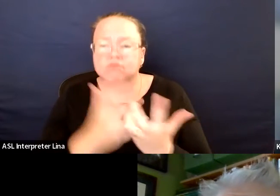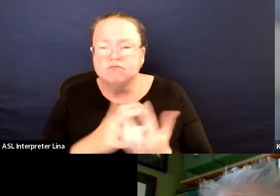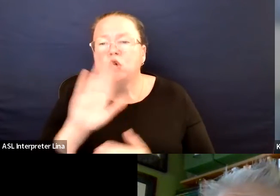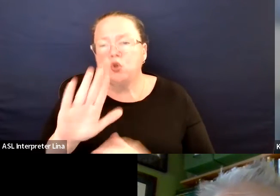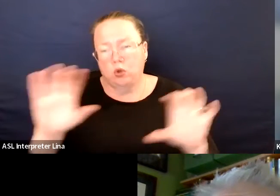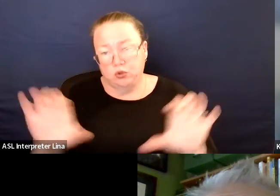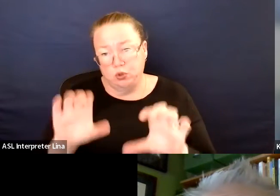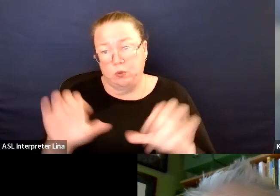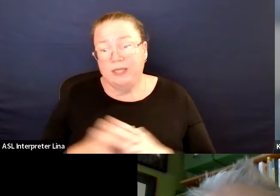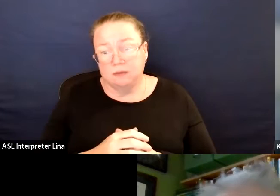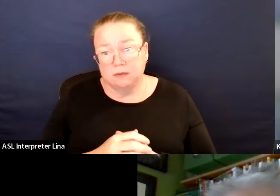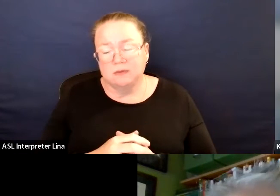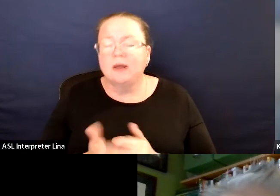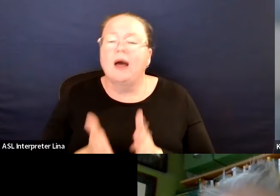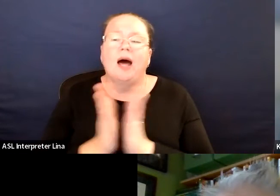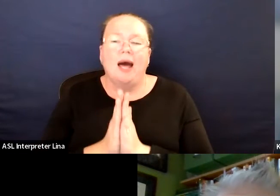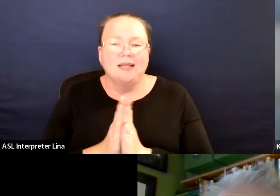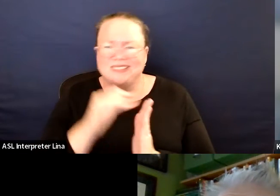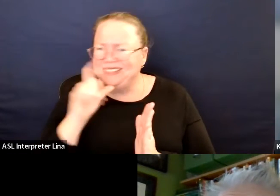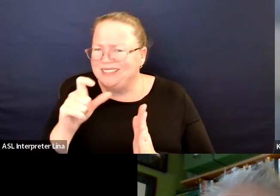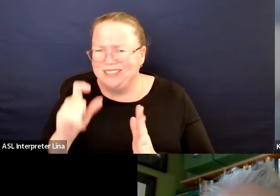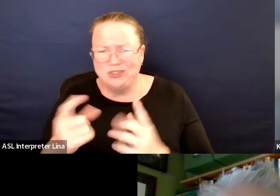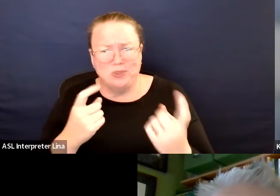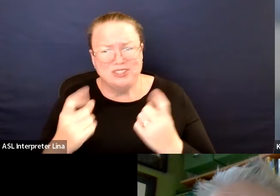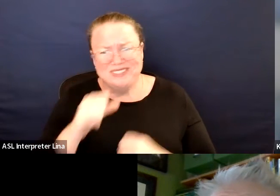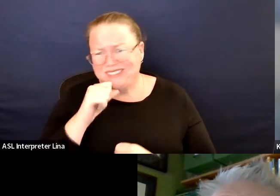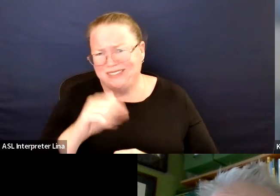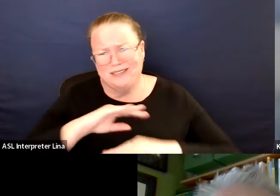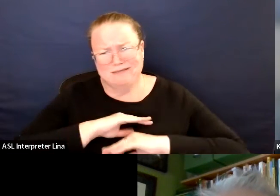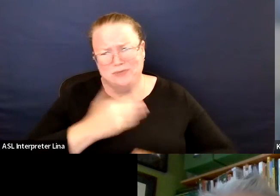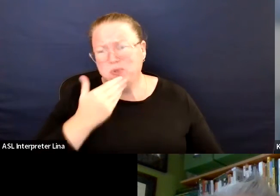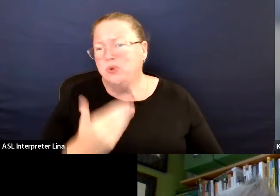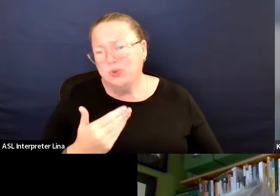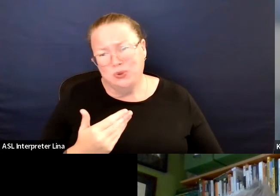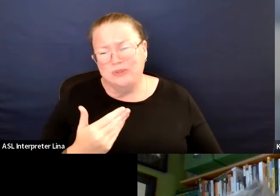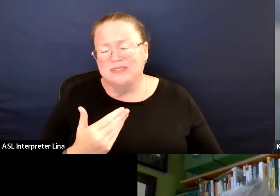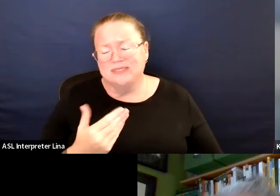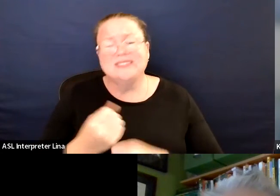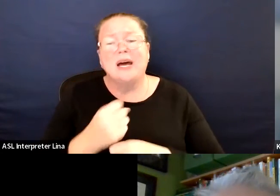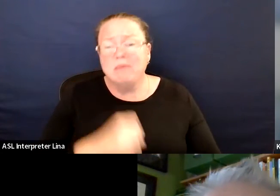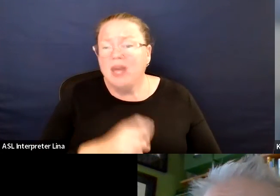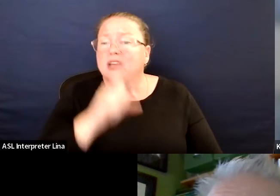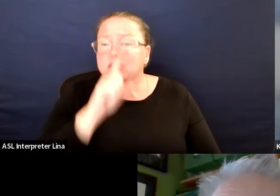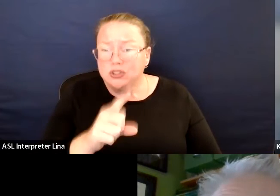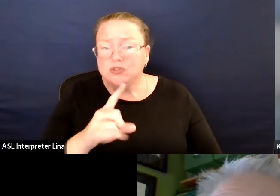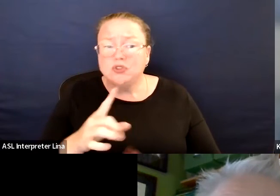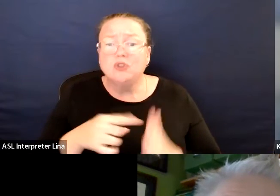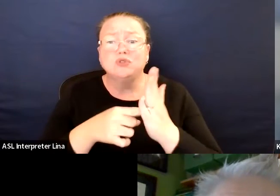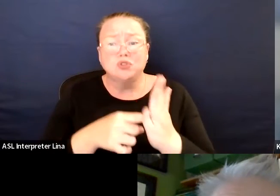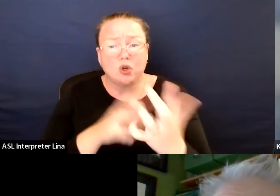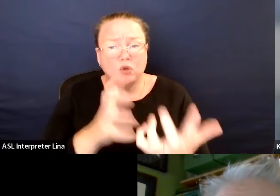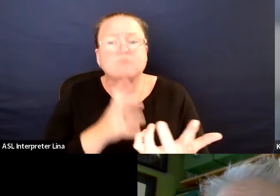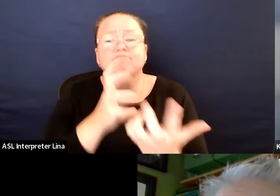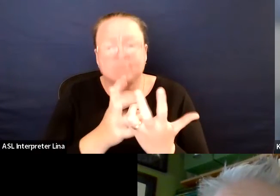doing. Asking needless questions doesn't go down very well, I think, or making sure it really does reflect